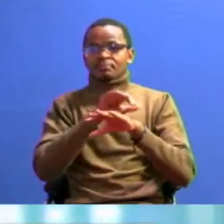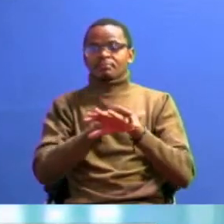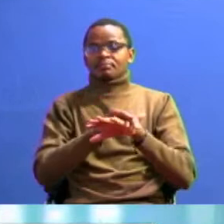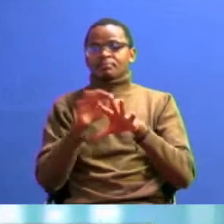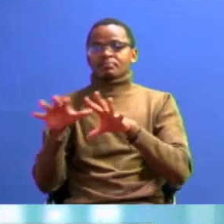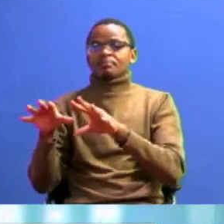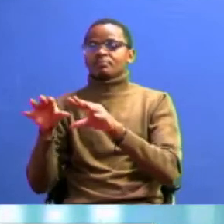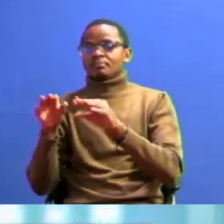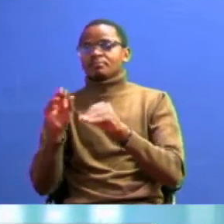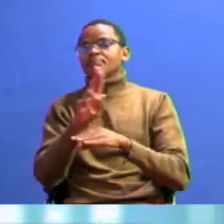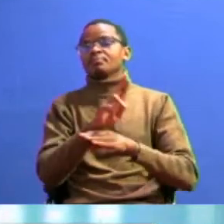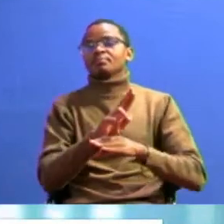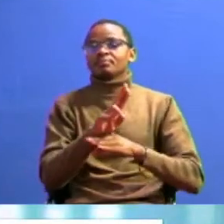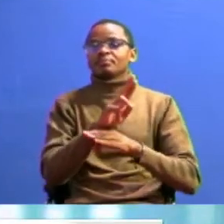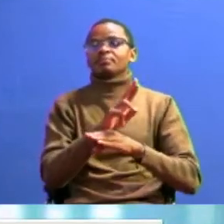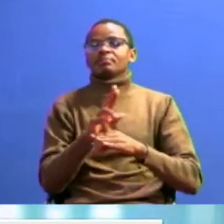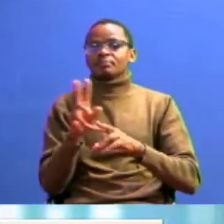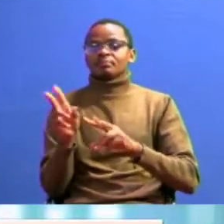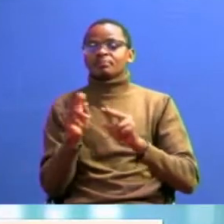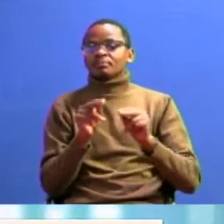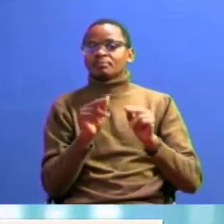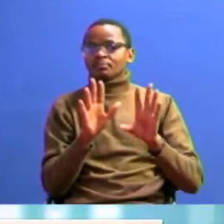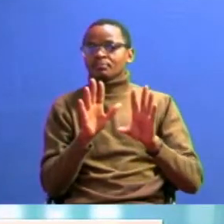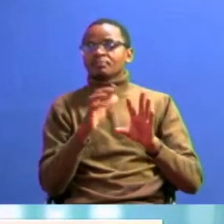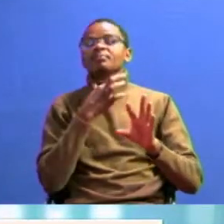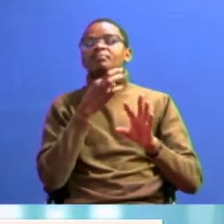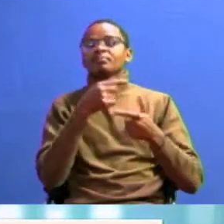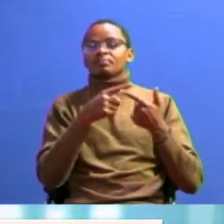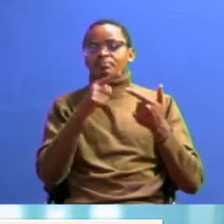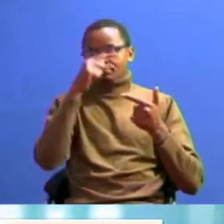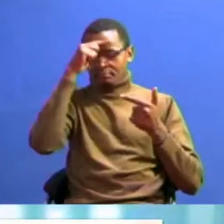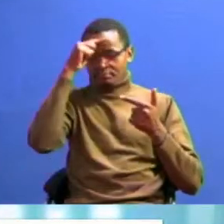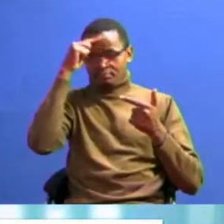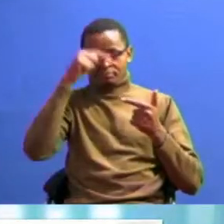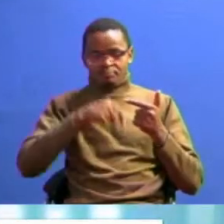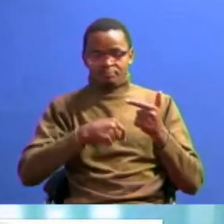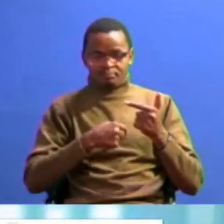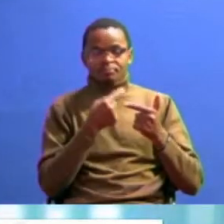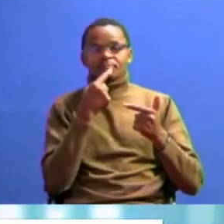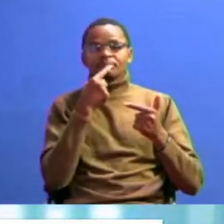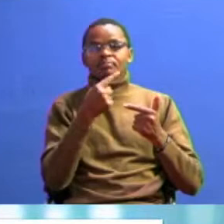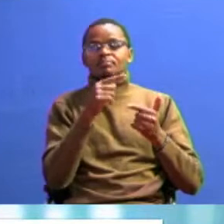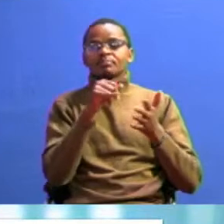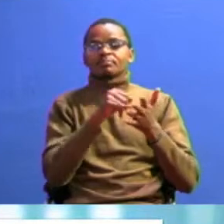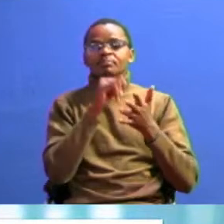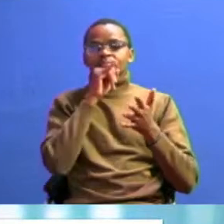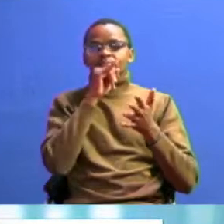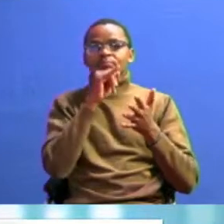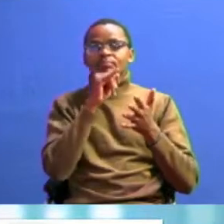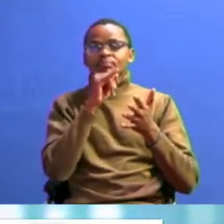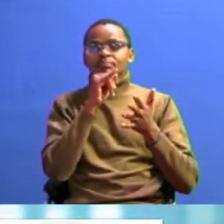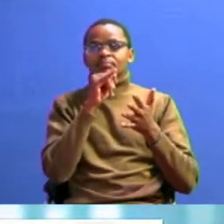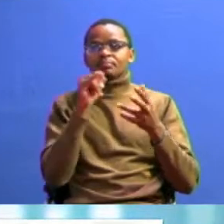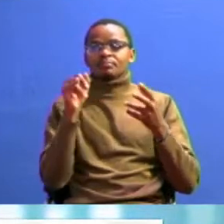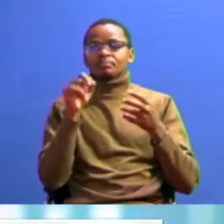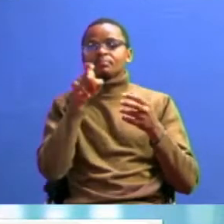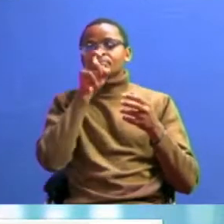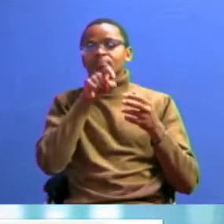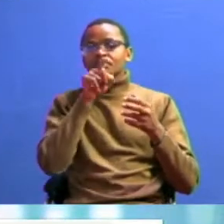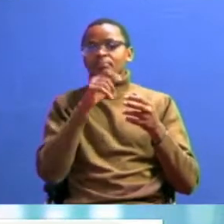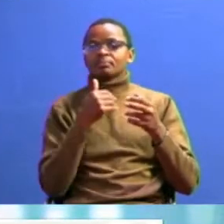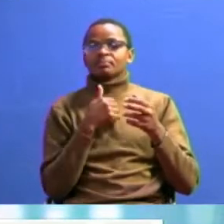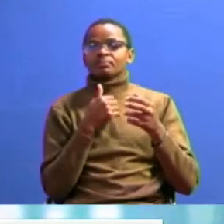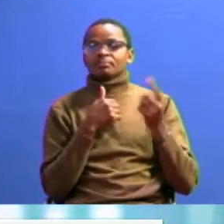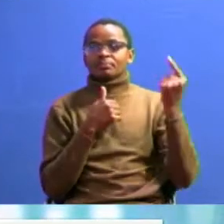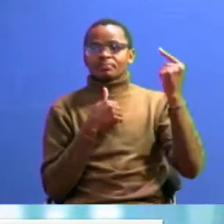that substance, not because they like it, but because it is self-medicating. And so we say it is like the chicken and egg story. We don't know which